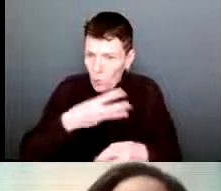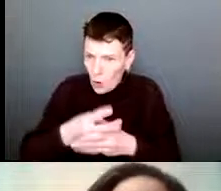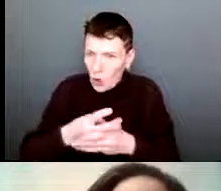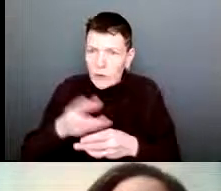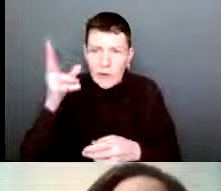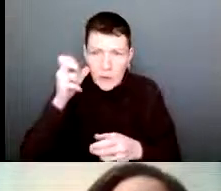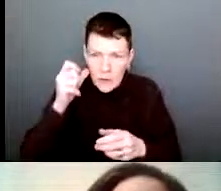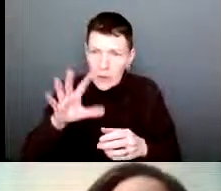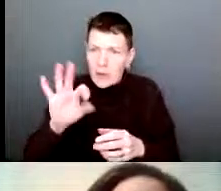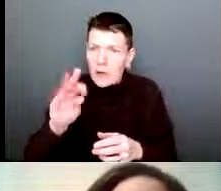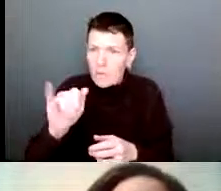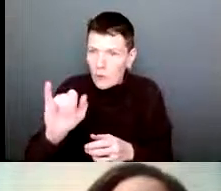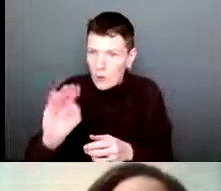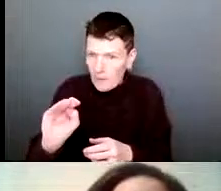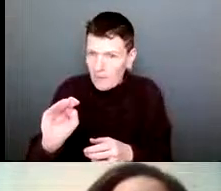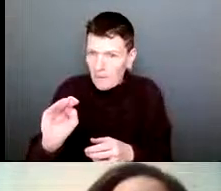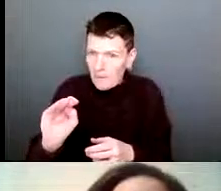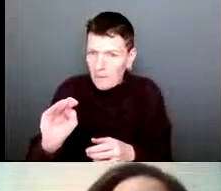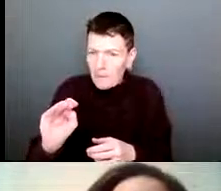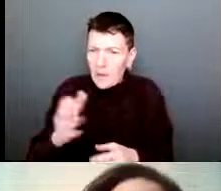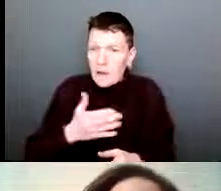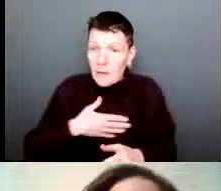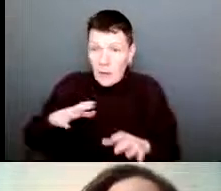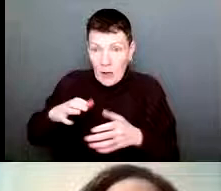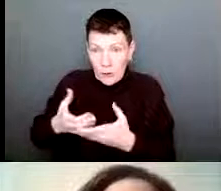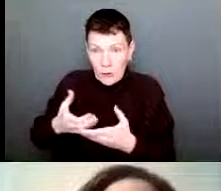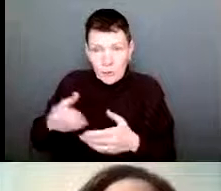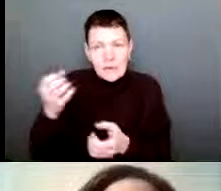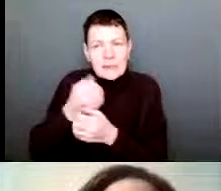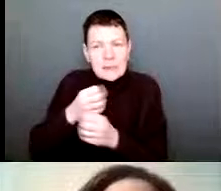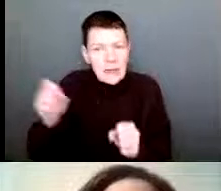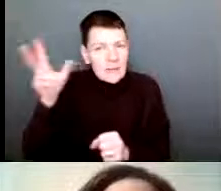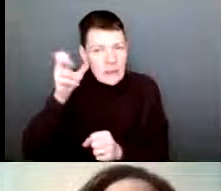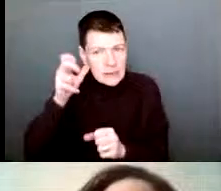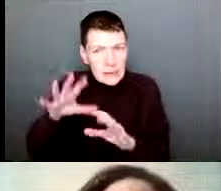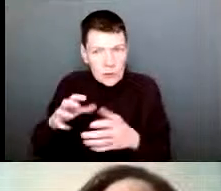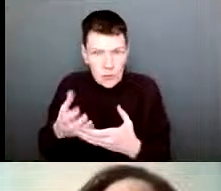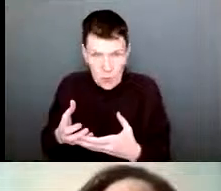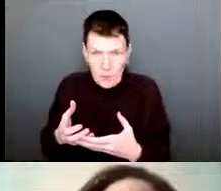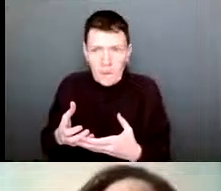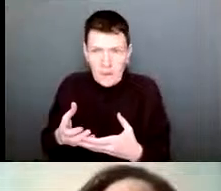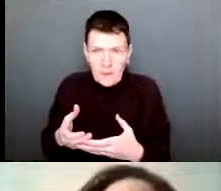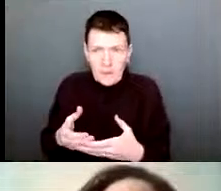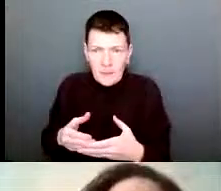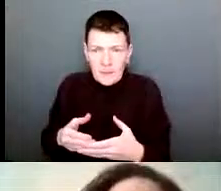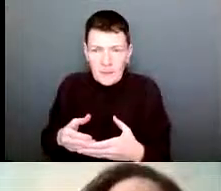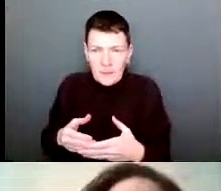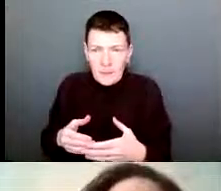huge group of the six, and my group is the Safe Listening Group, which I'm with Dr.